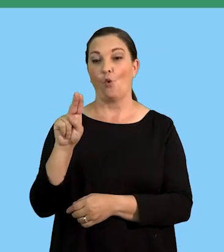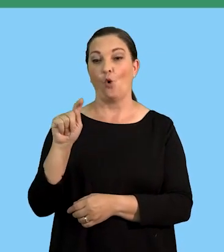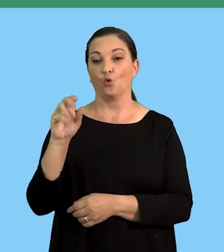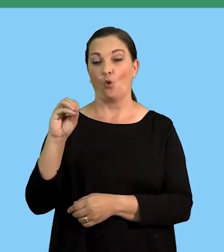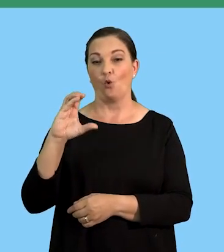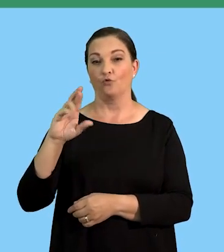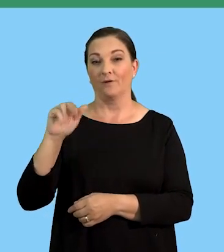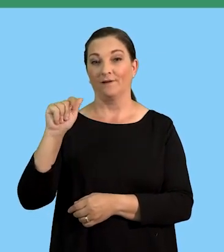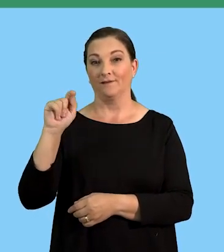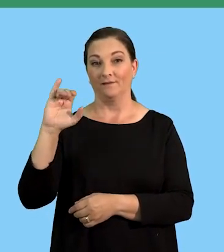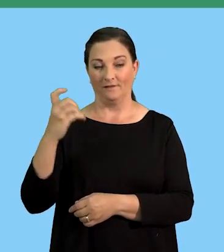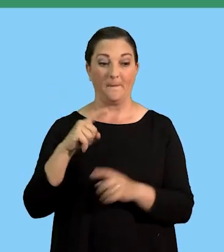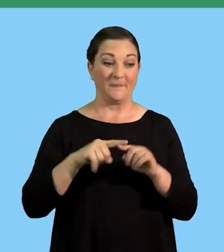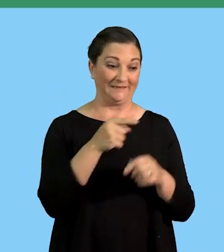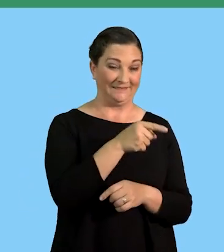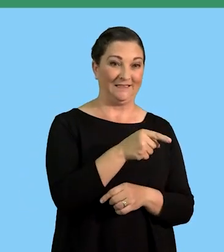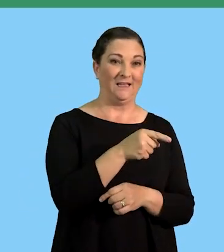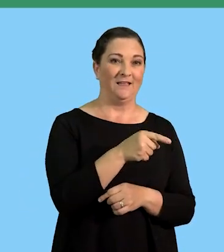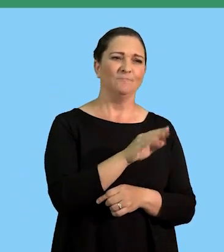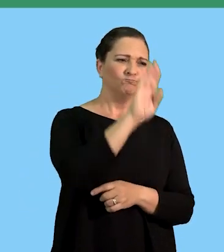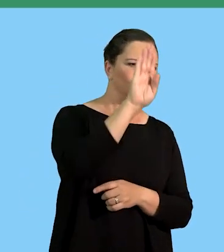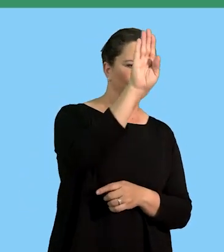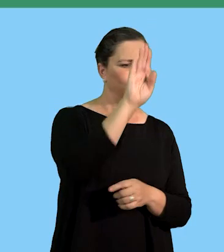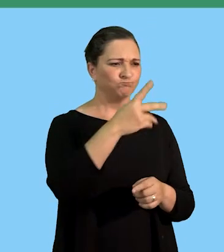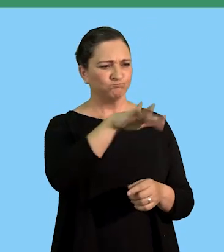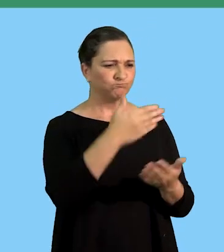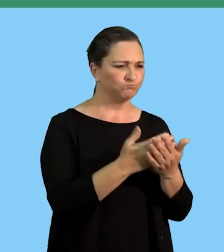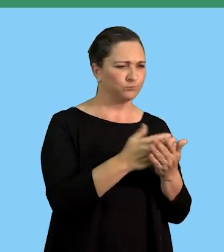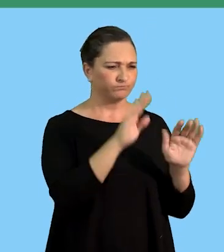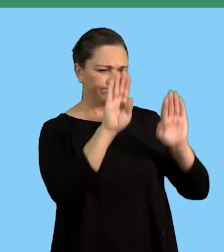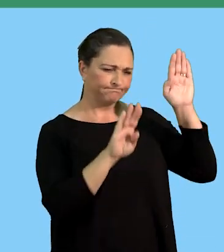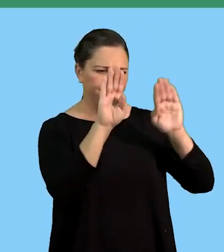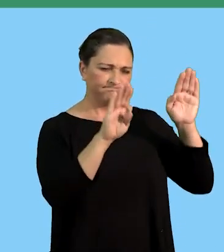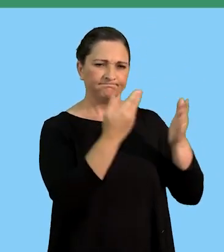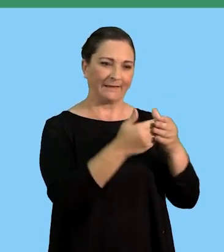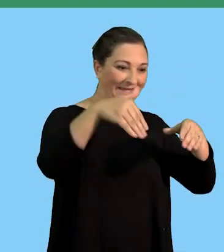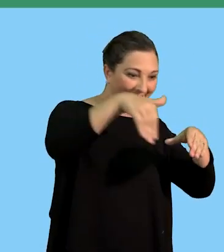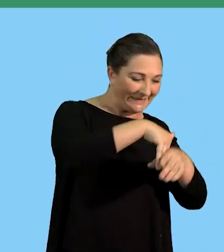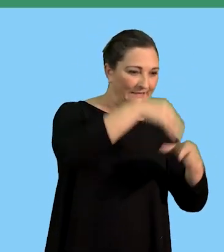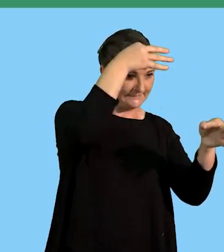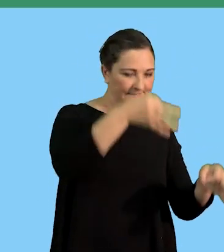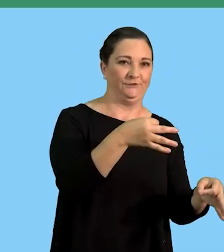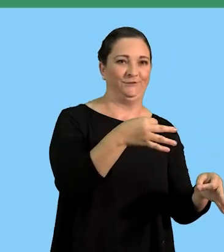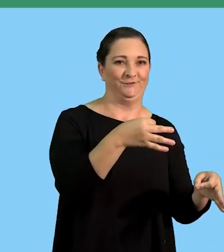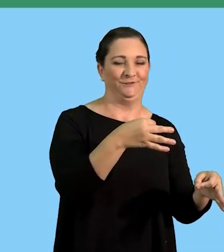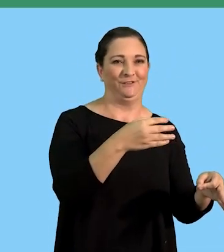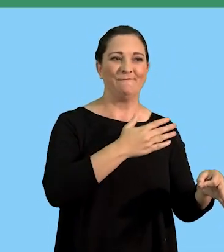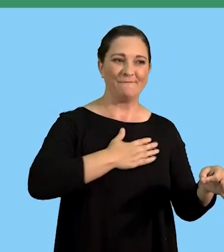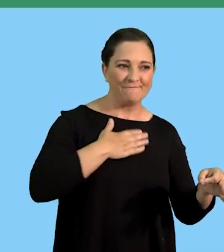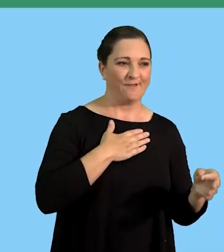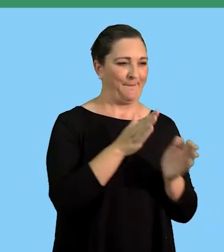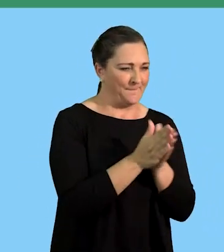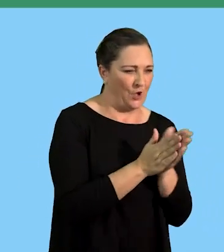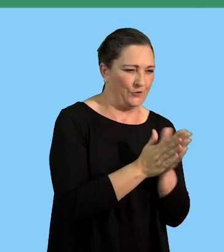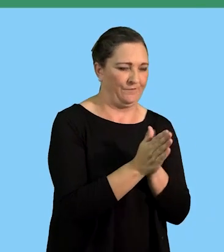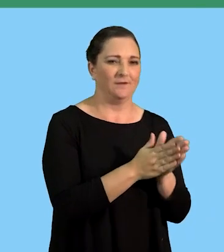Democratic. A democratic leader would allow employees to participate in the decision-making process so that